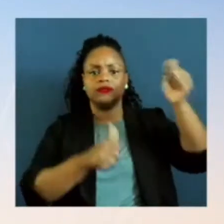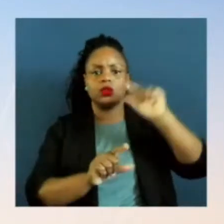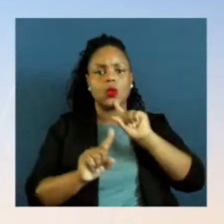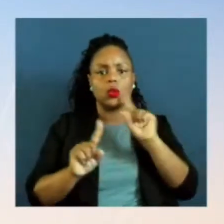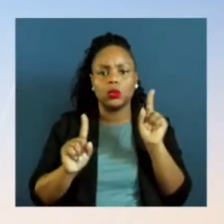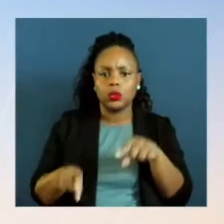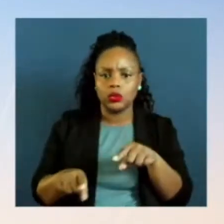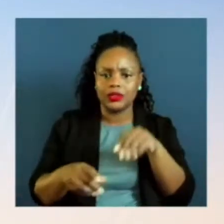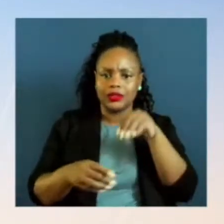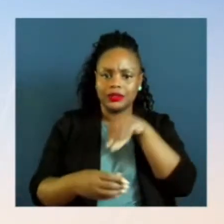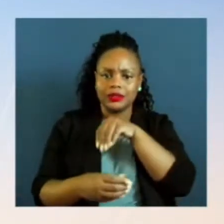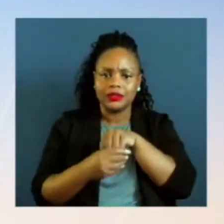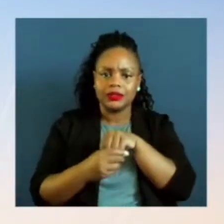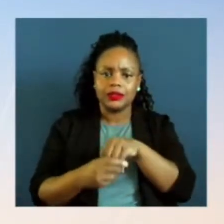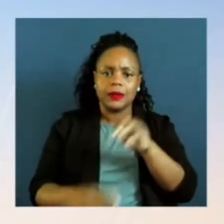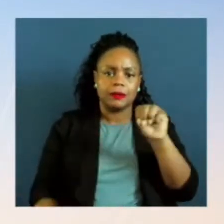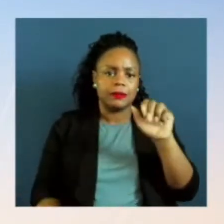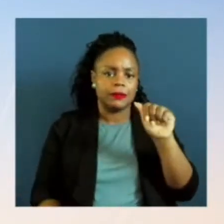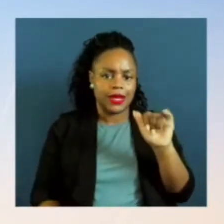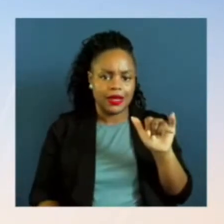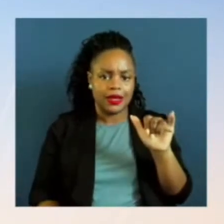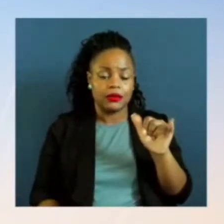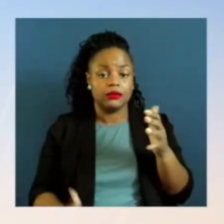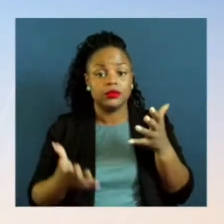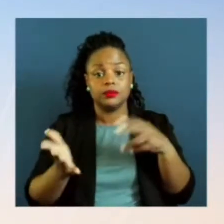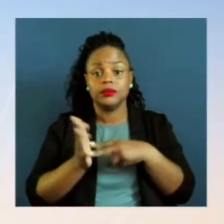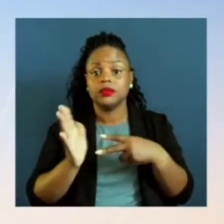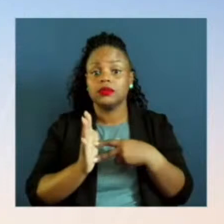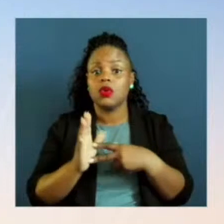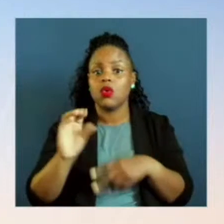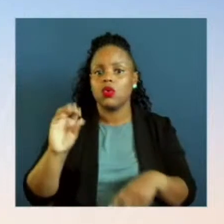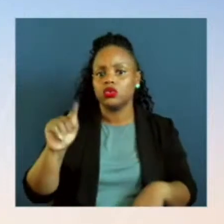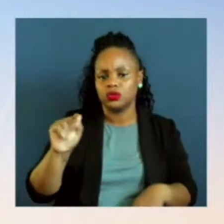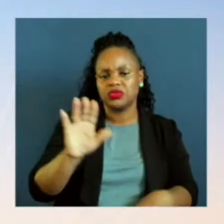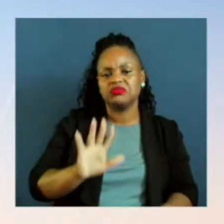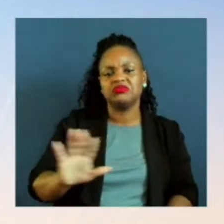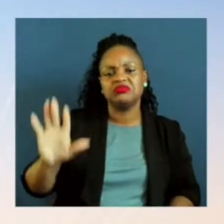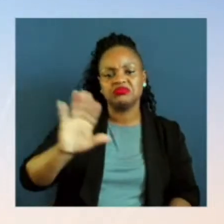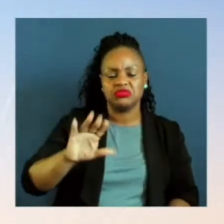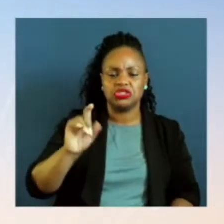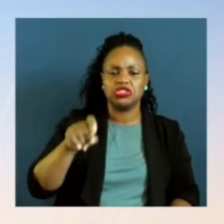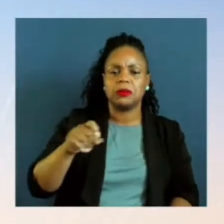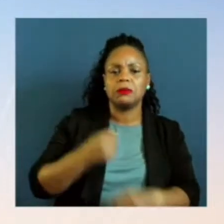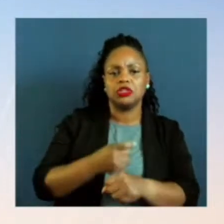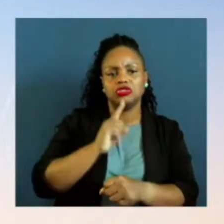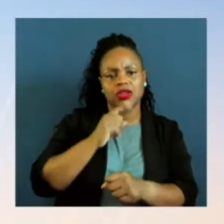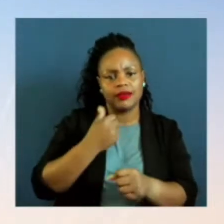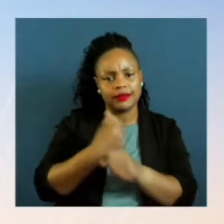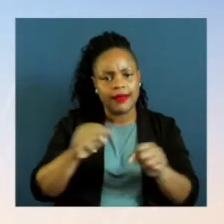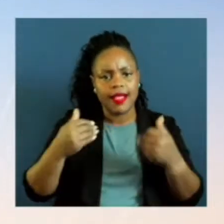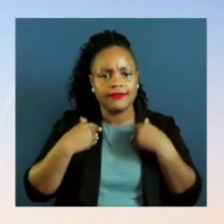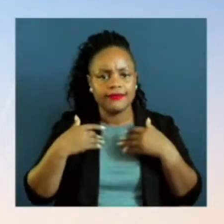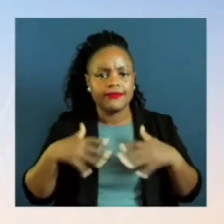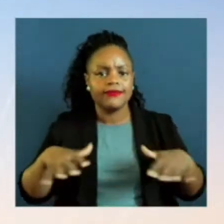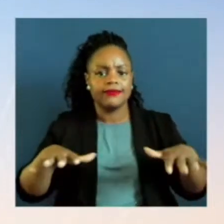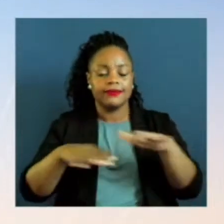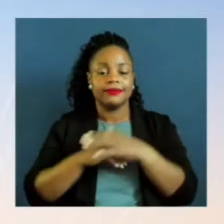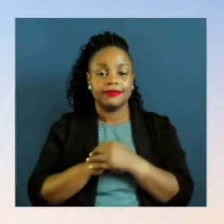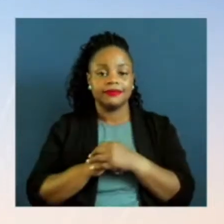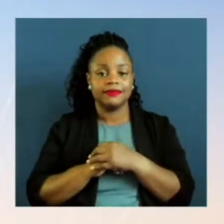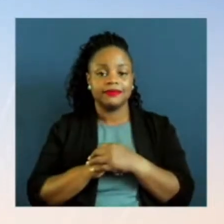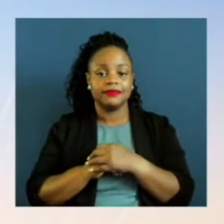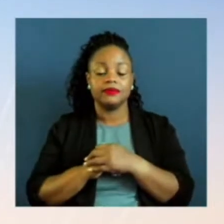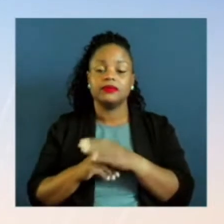that we've modernized our defenses across the federal government. Do you believe that the patches that need to have been done have happened across